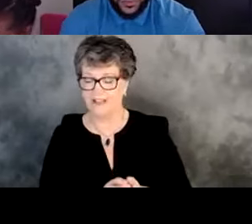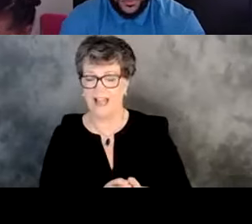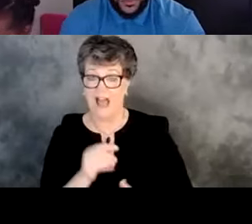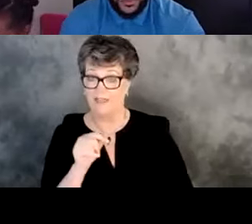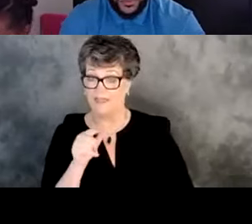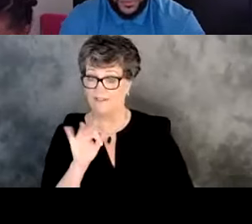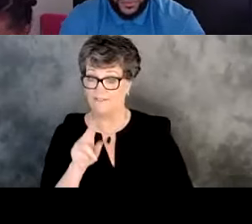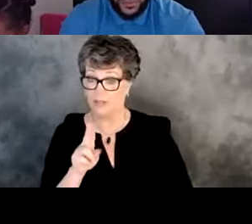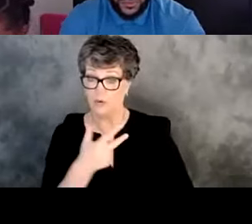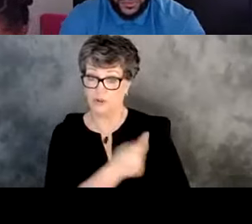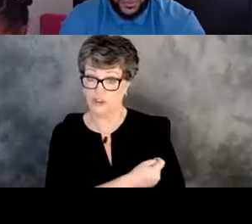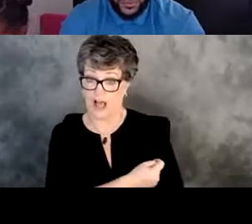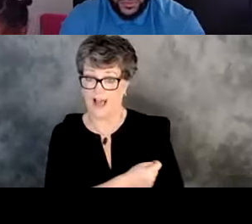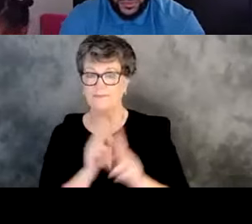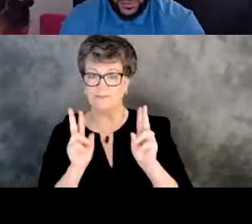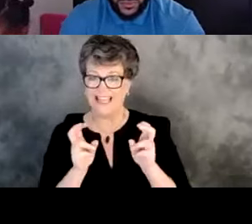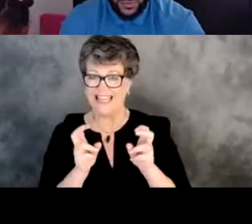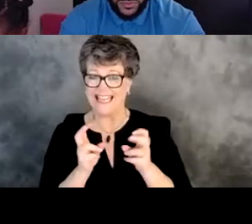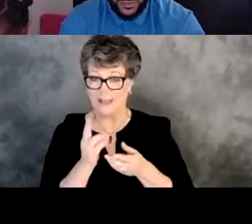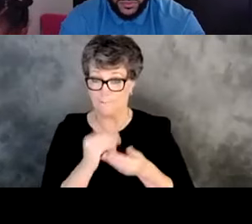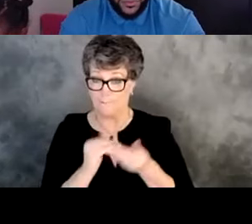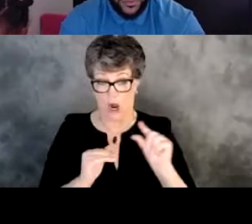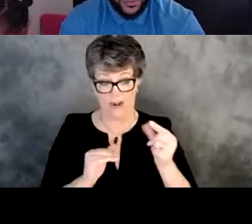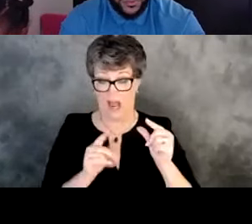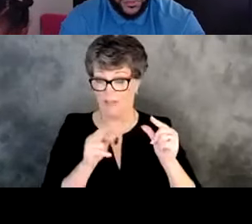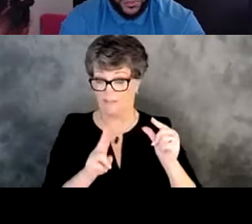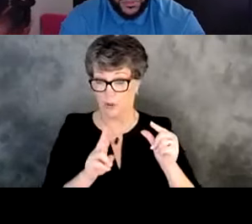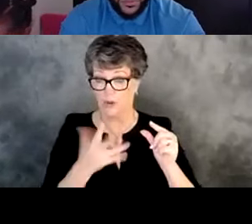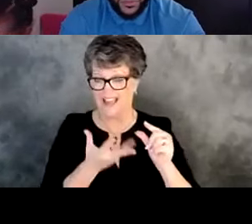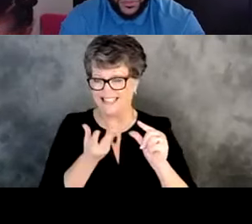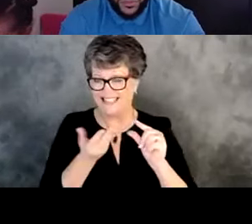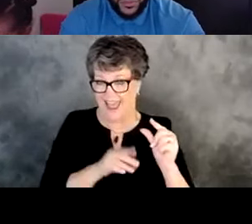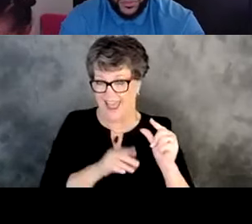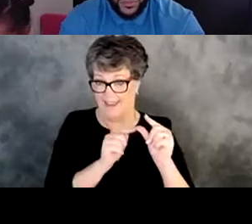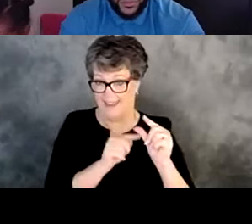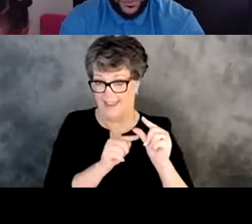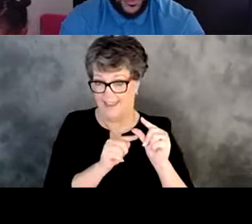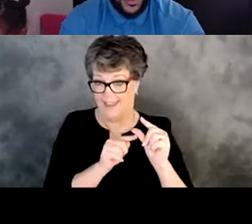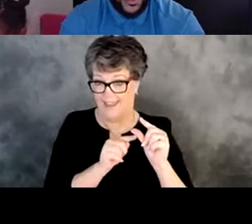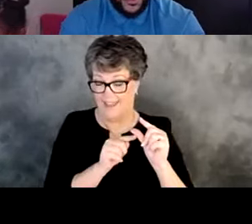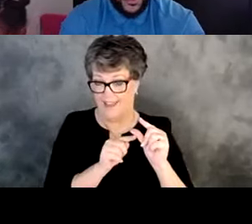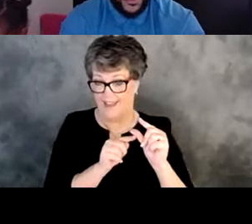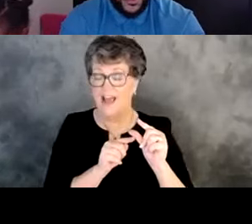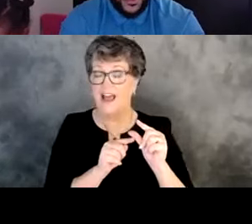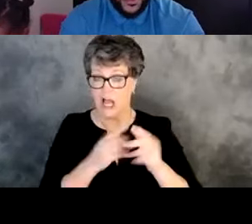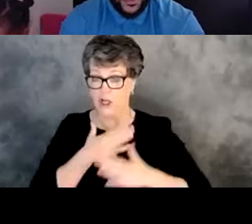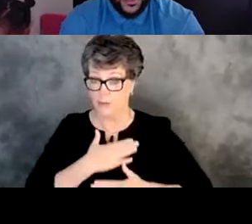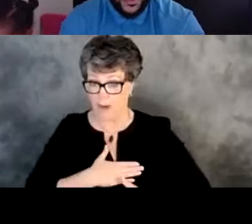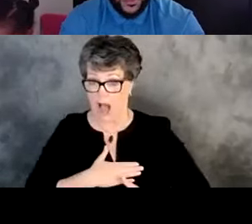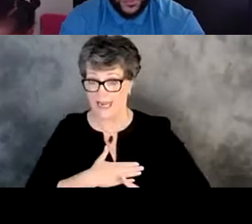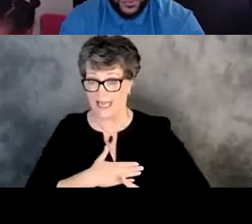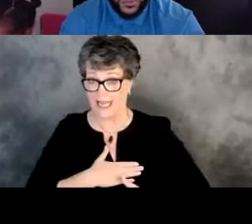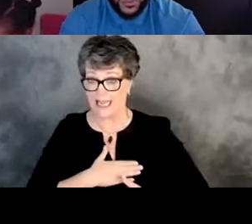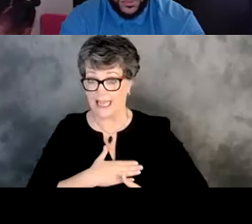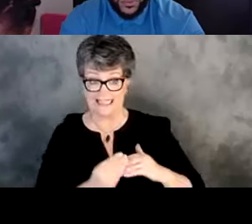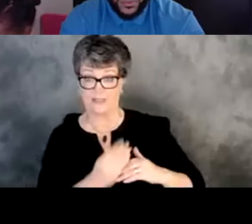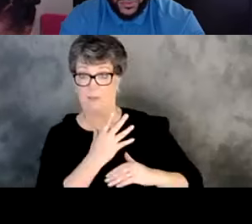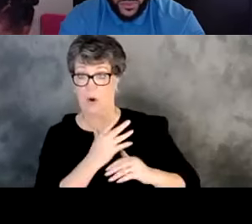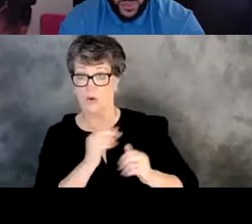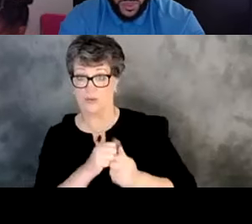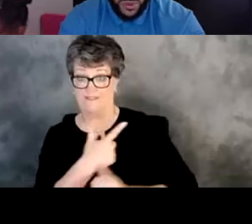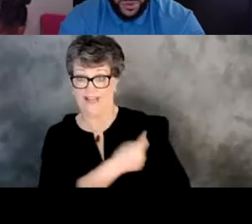basically a killed piece of the flu to where your body ends up your body ends up getting exposed through the